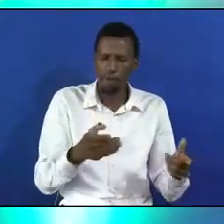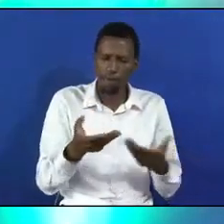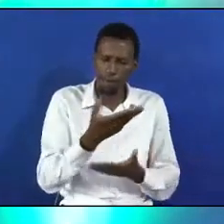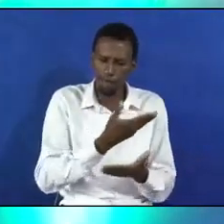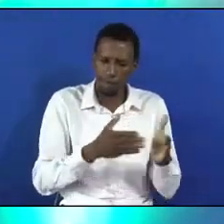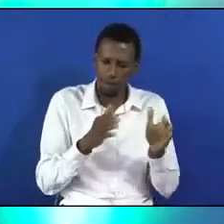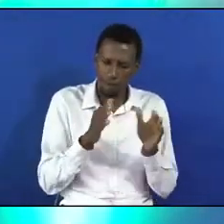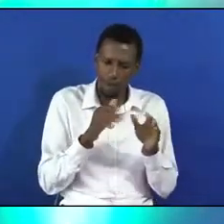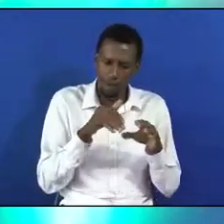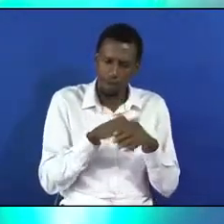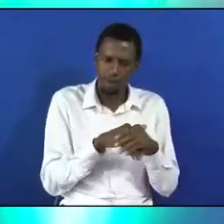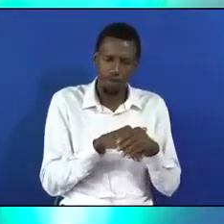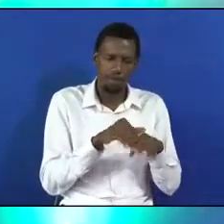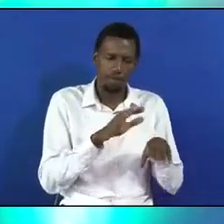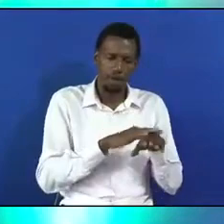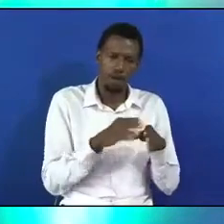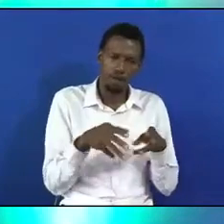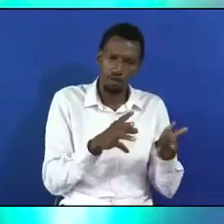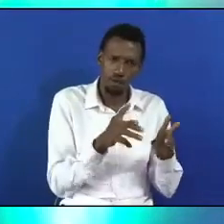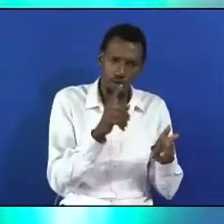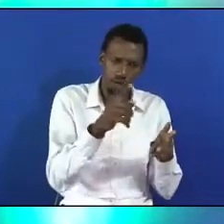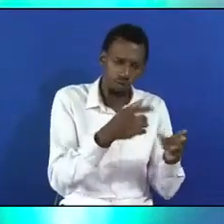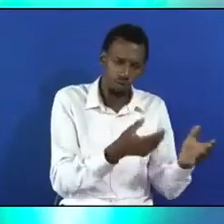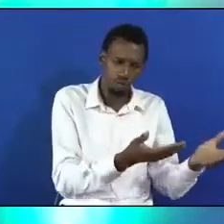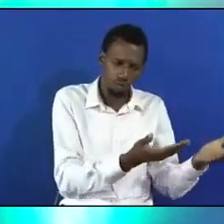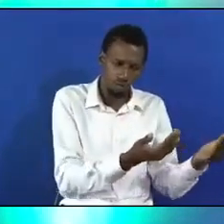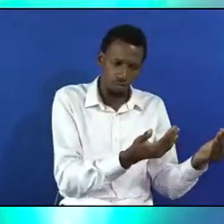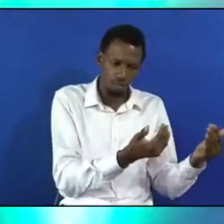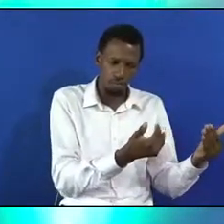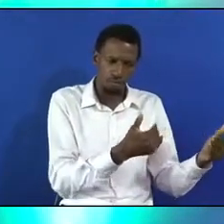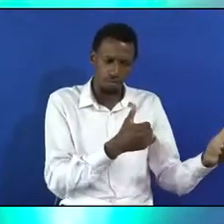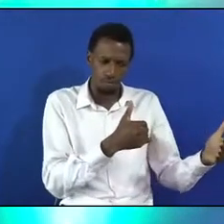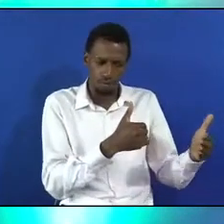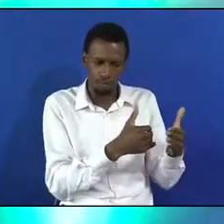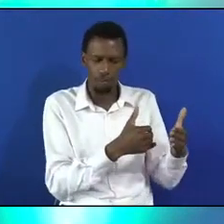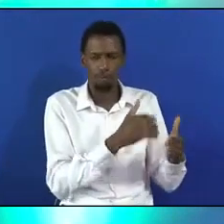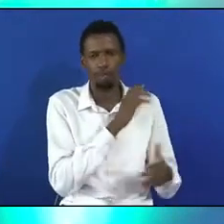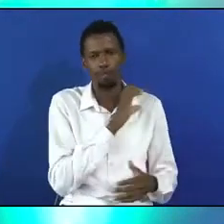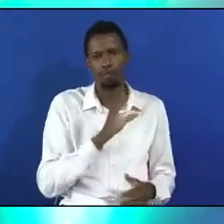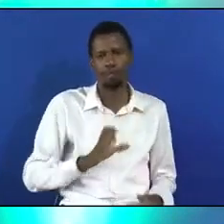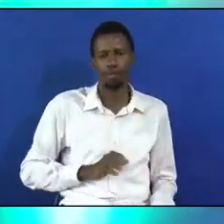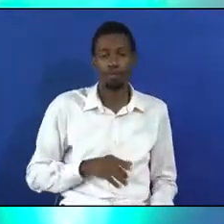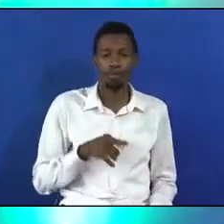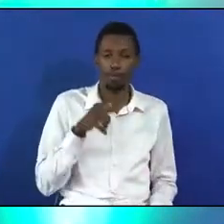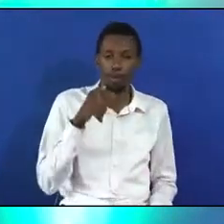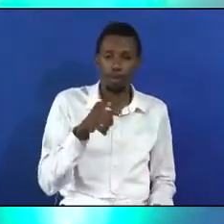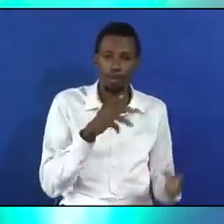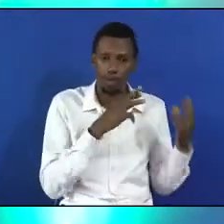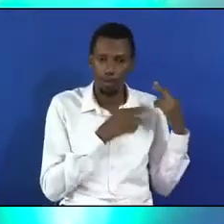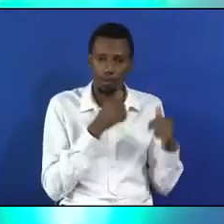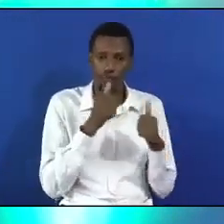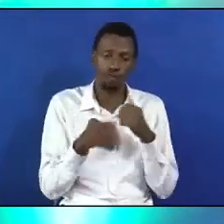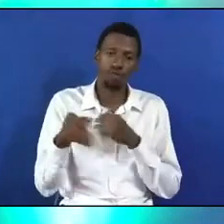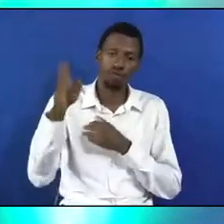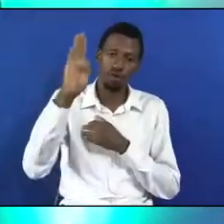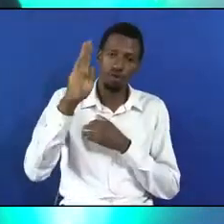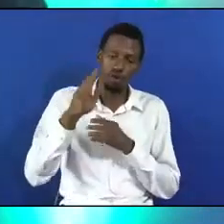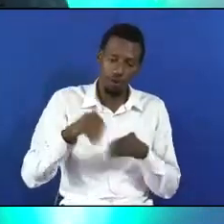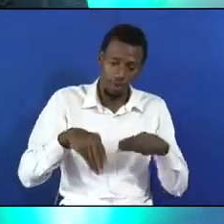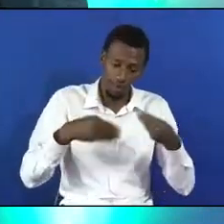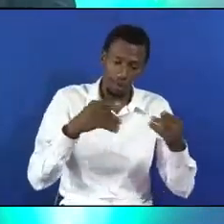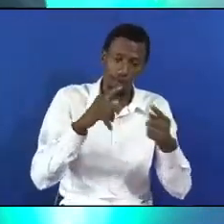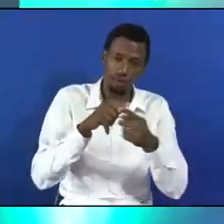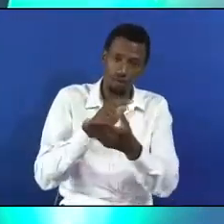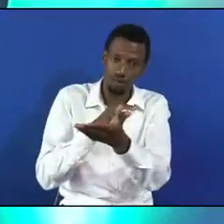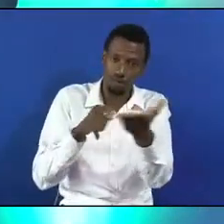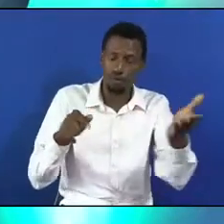that you can draw them closer to Christ. Hallelujah. That is a responsibility that God has put on your head